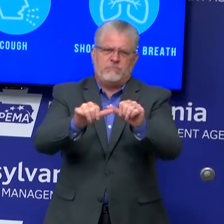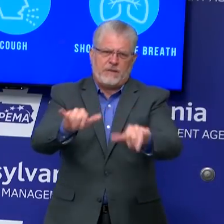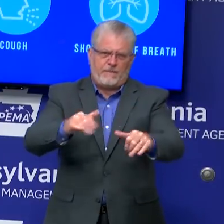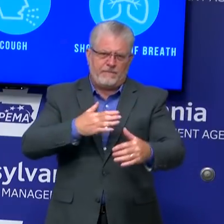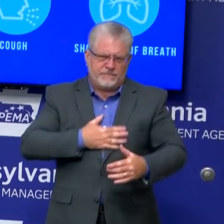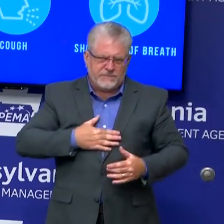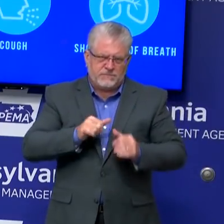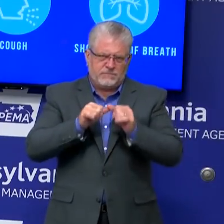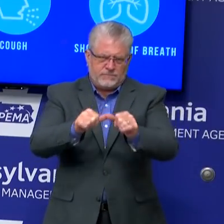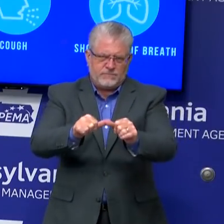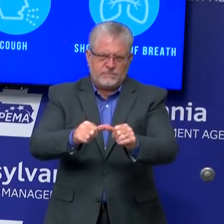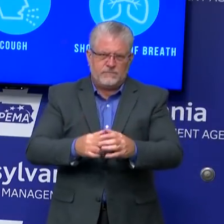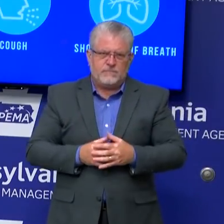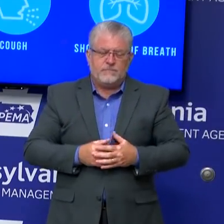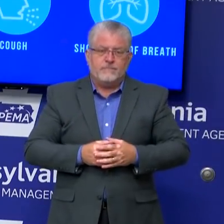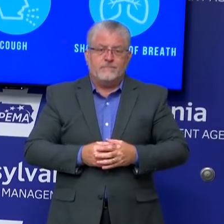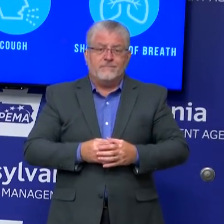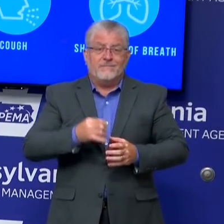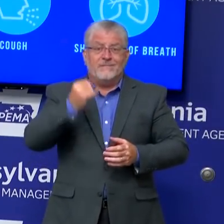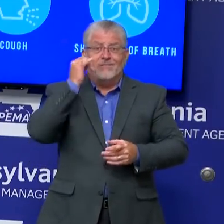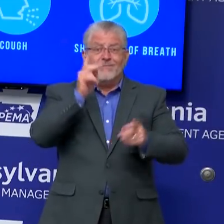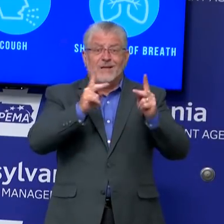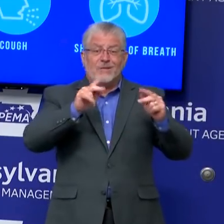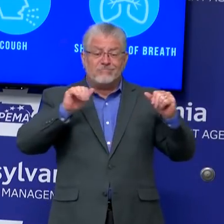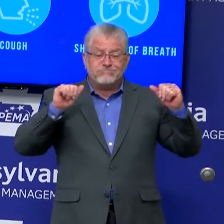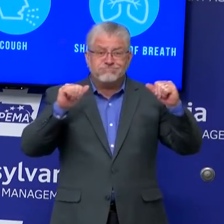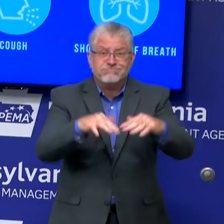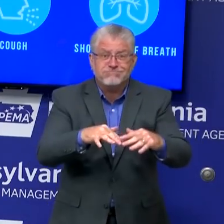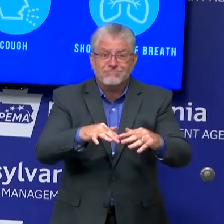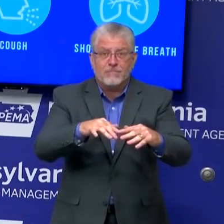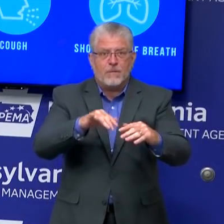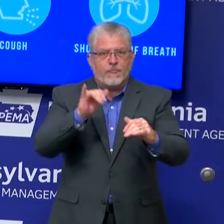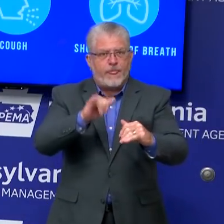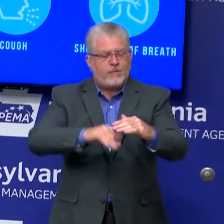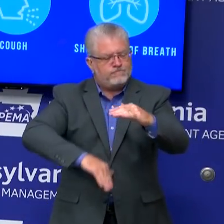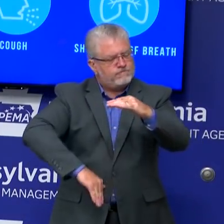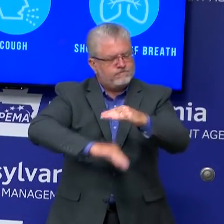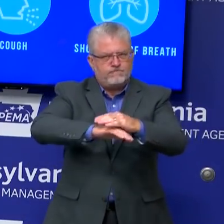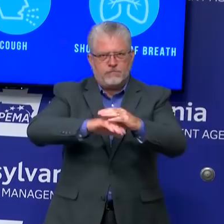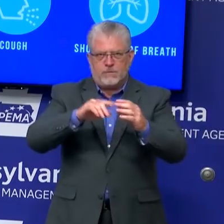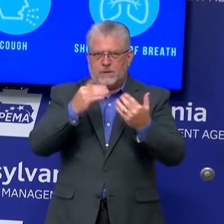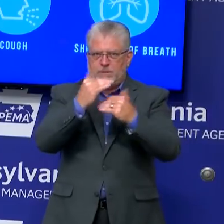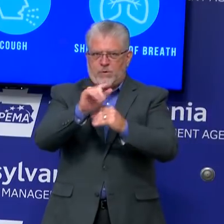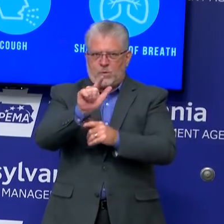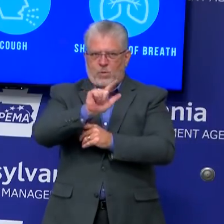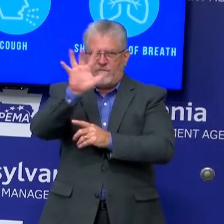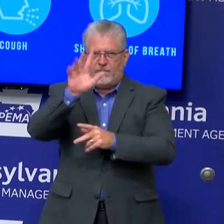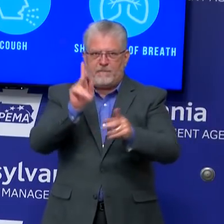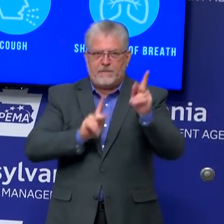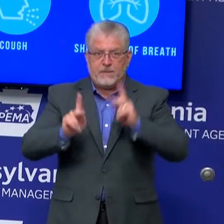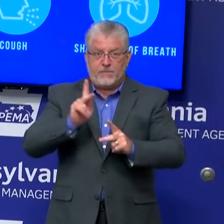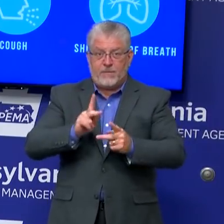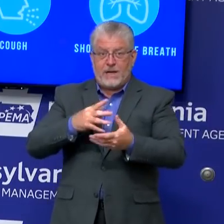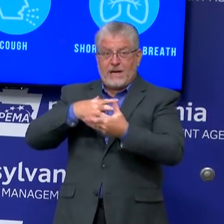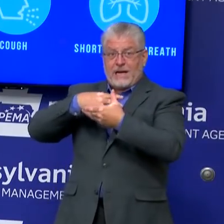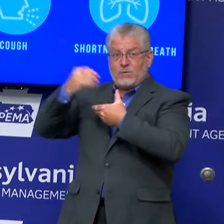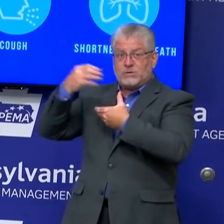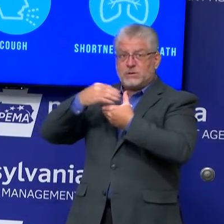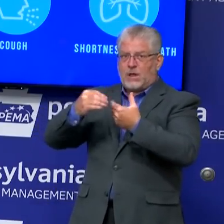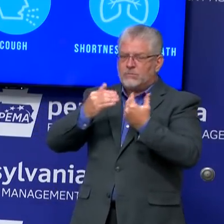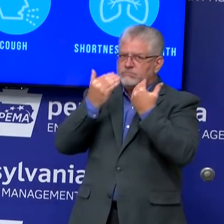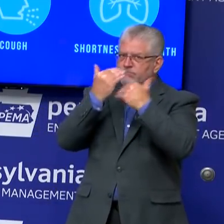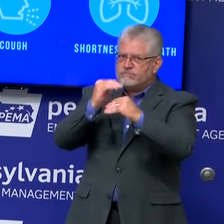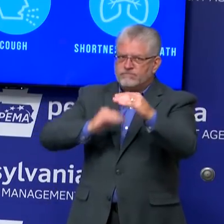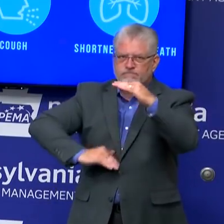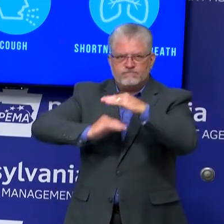people. As I've said, we are using the information we have gathered over the past few months to create these mitigation efforts